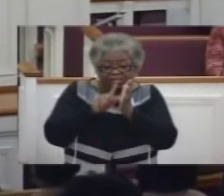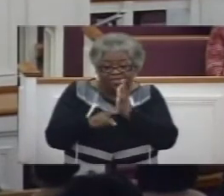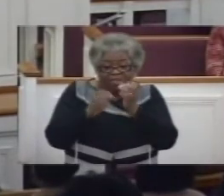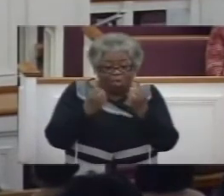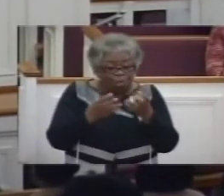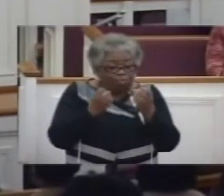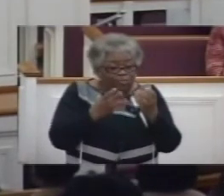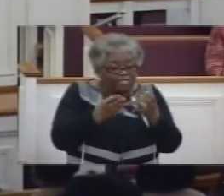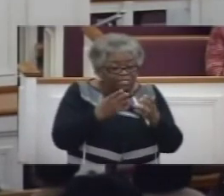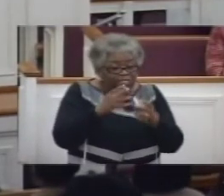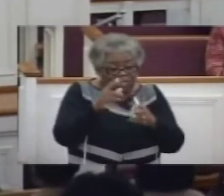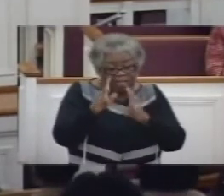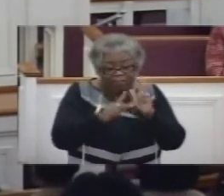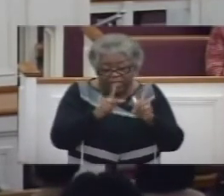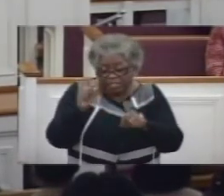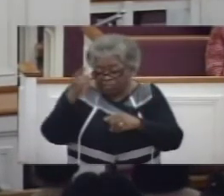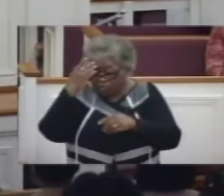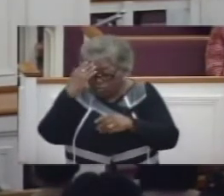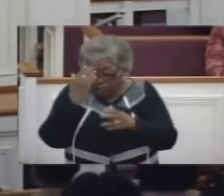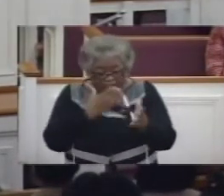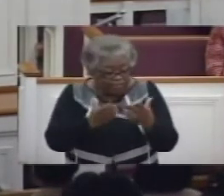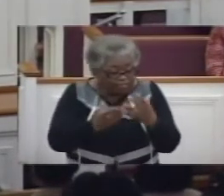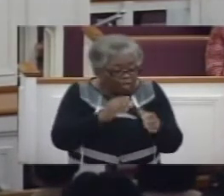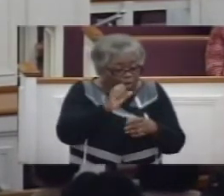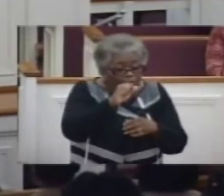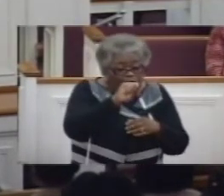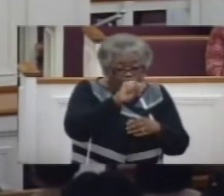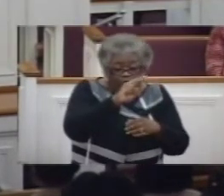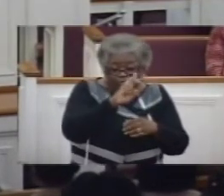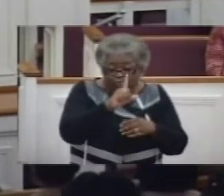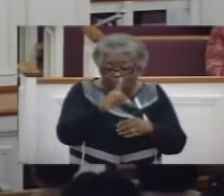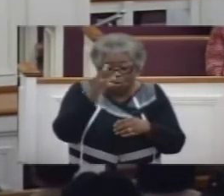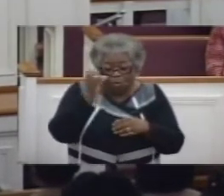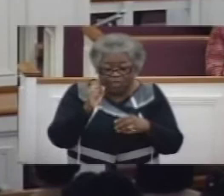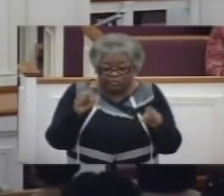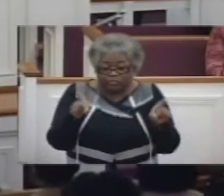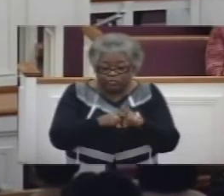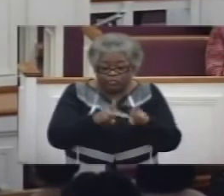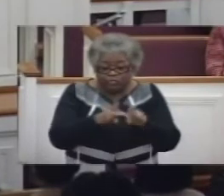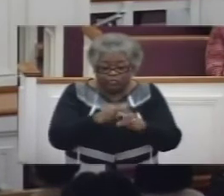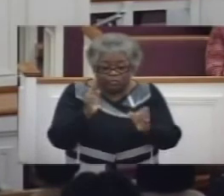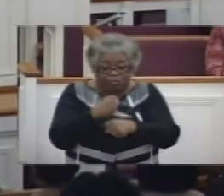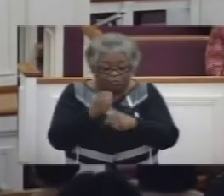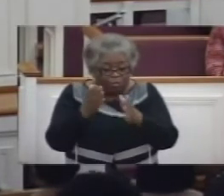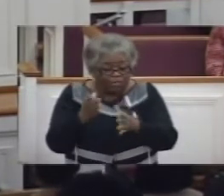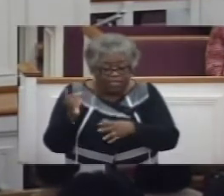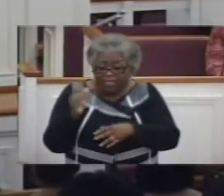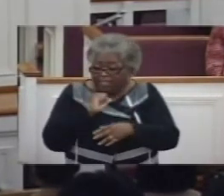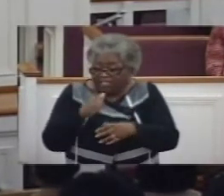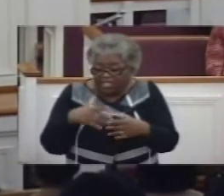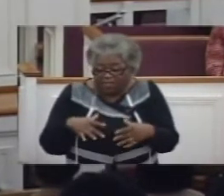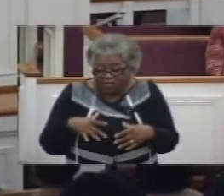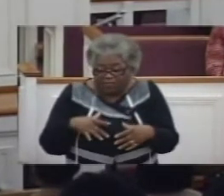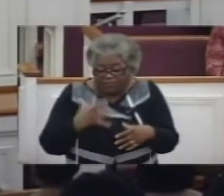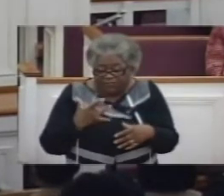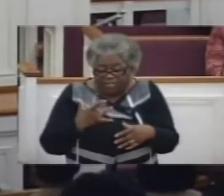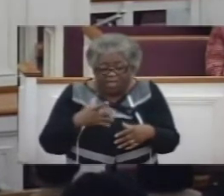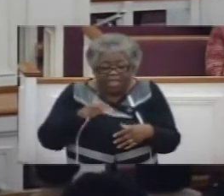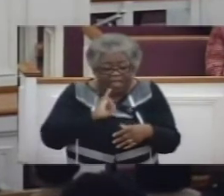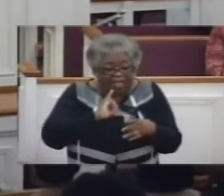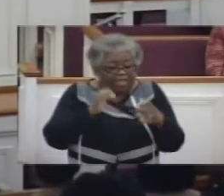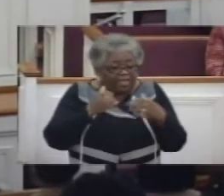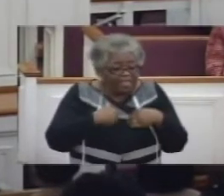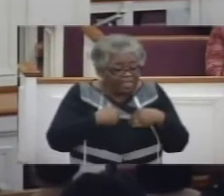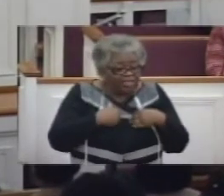many men. And he knew, even though Saul too was a warrior, Saul didn't feel, I have